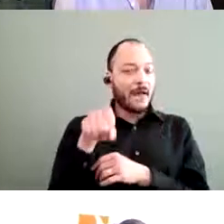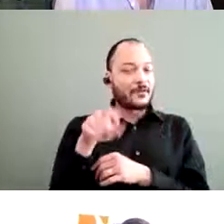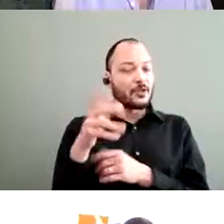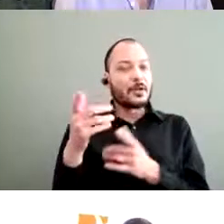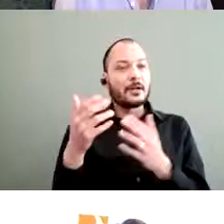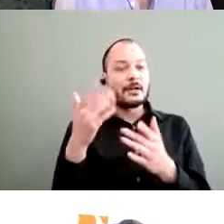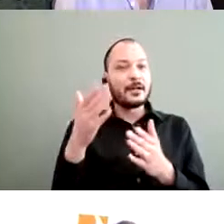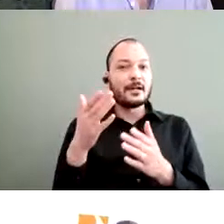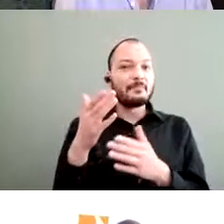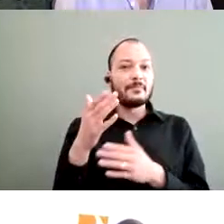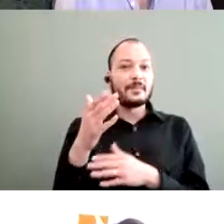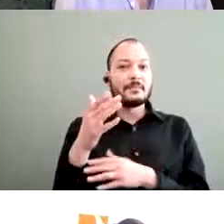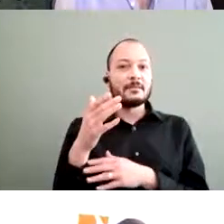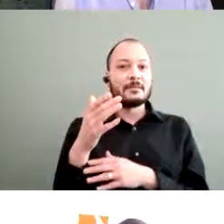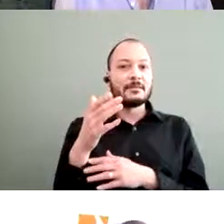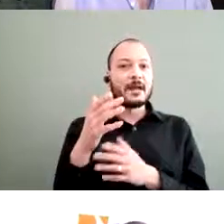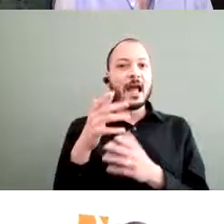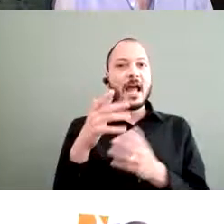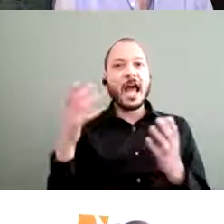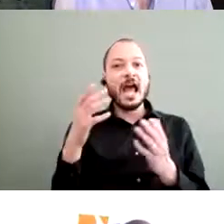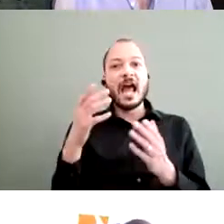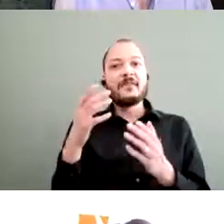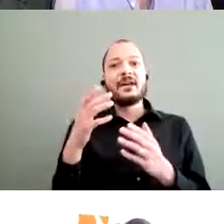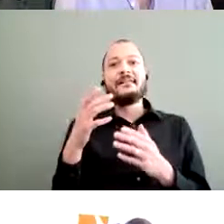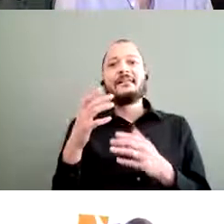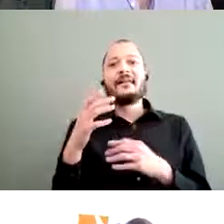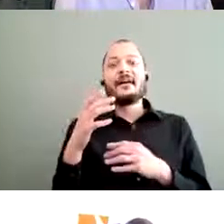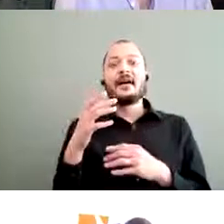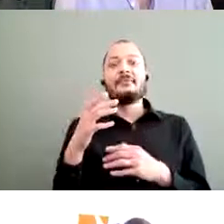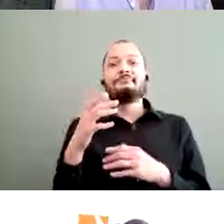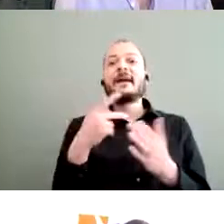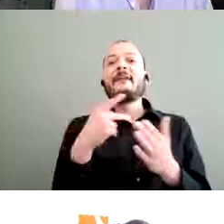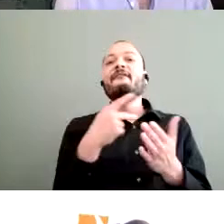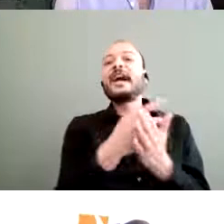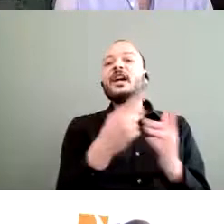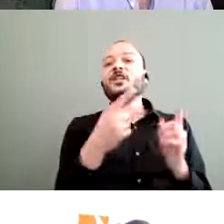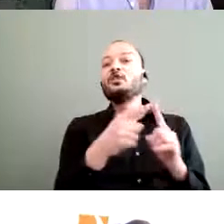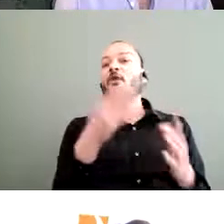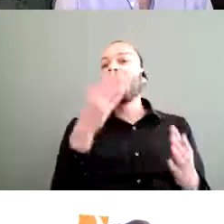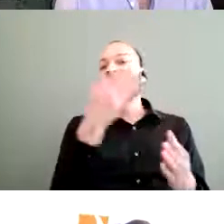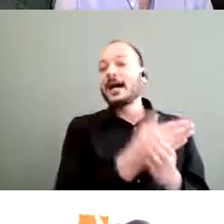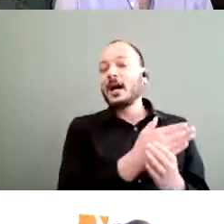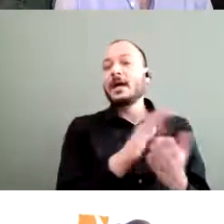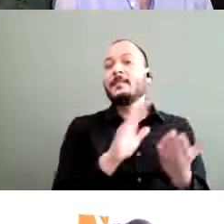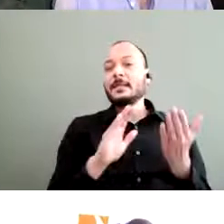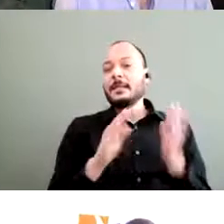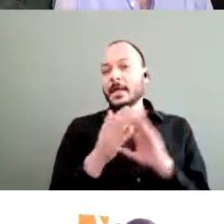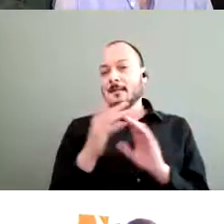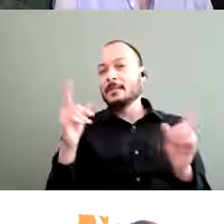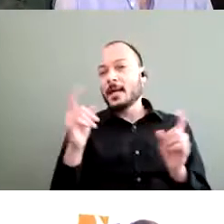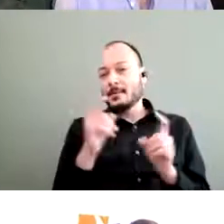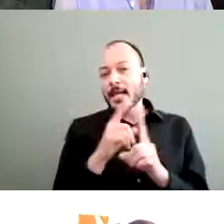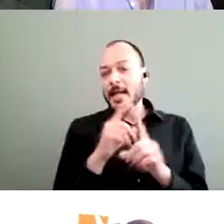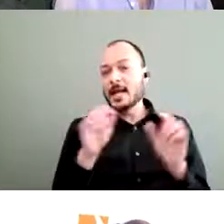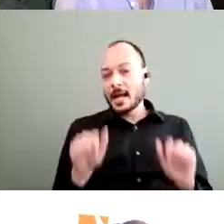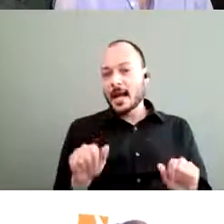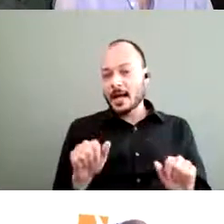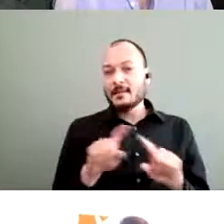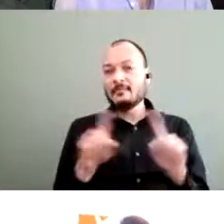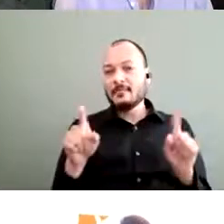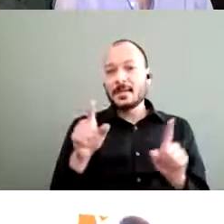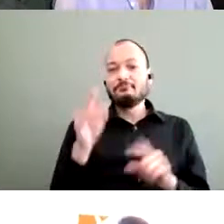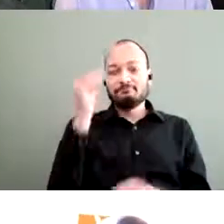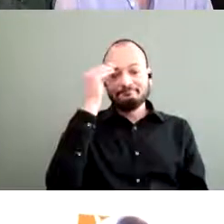get slapped with a failure to file penalty. It gets a little complicated, but you just want to keep that in